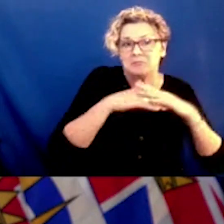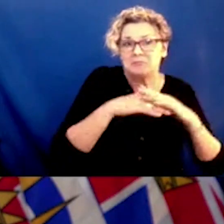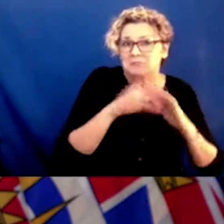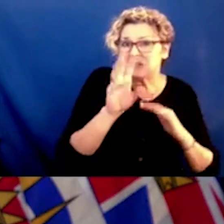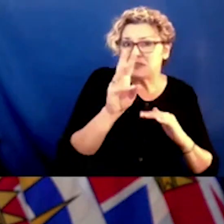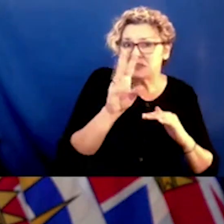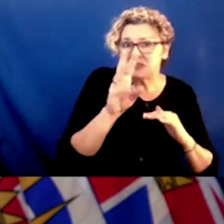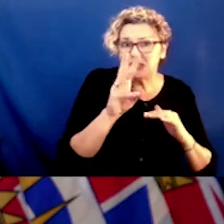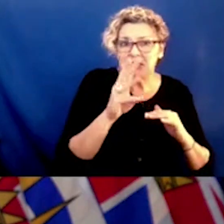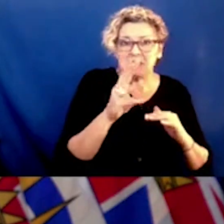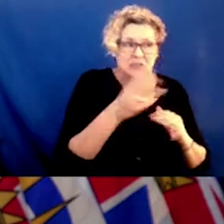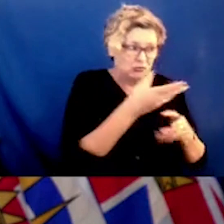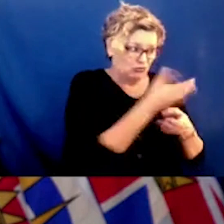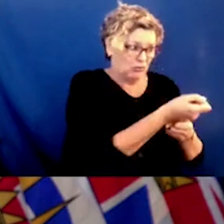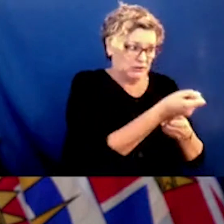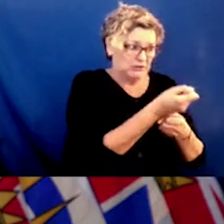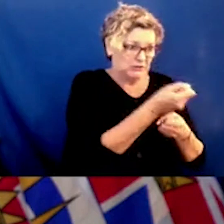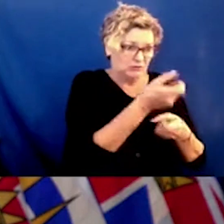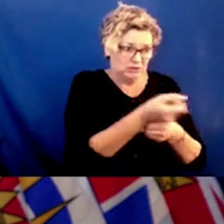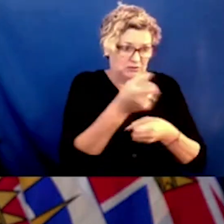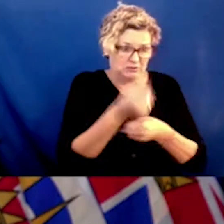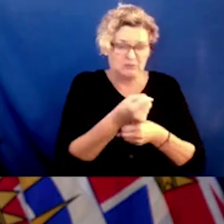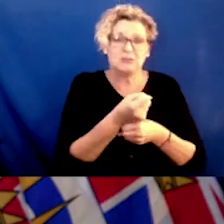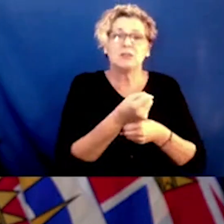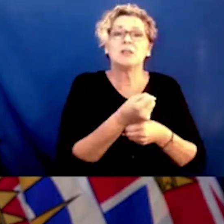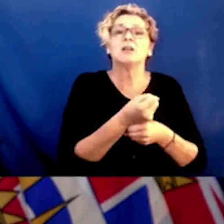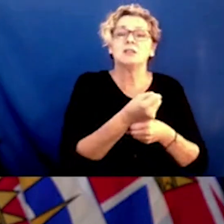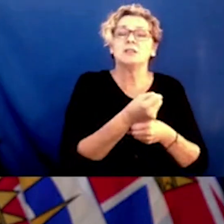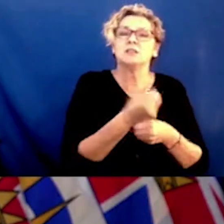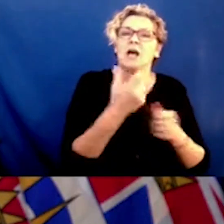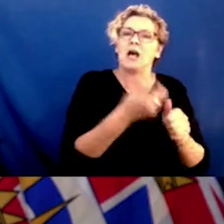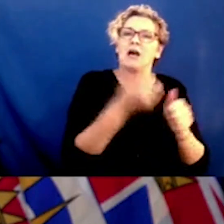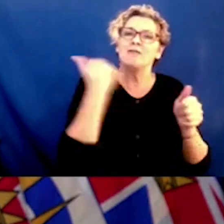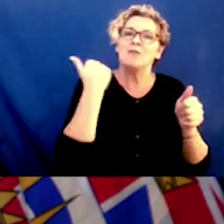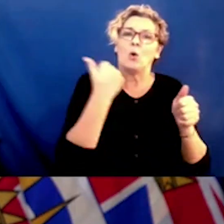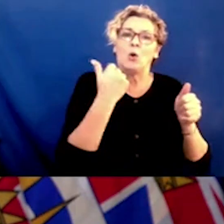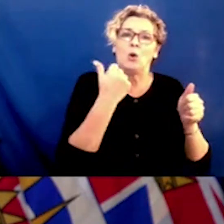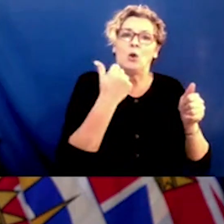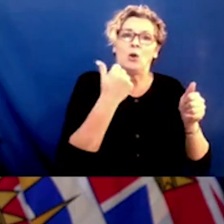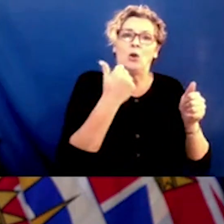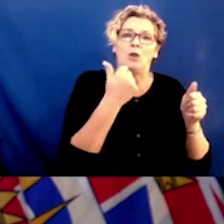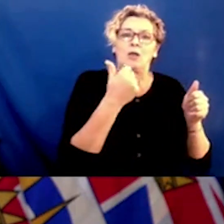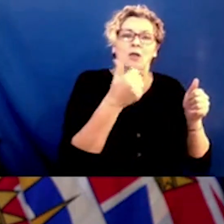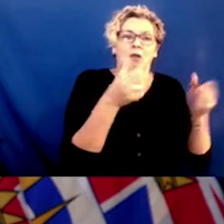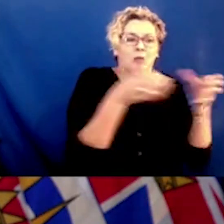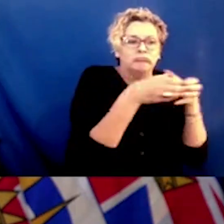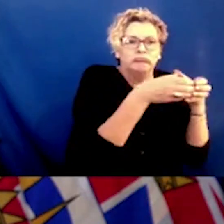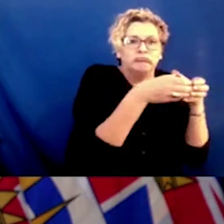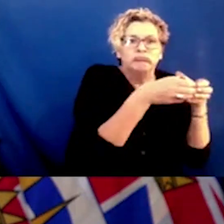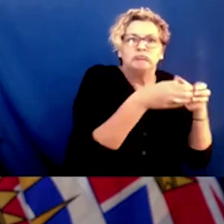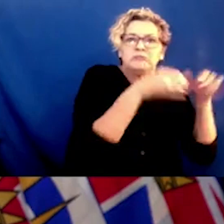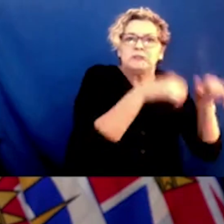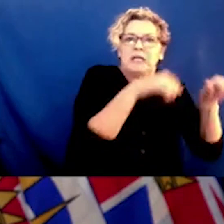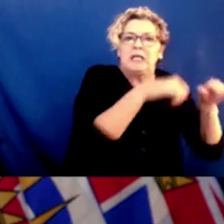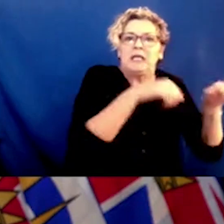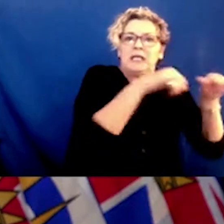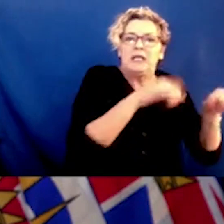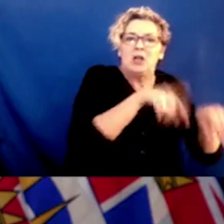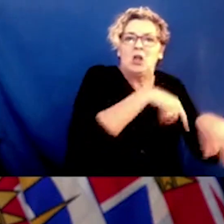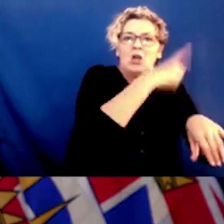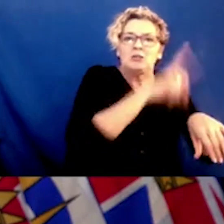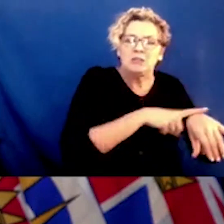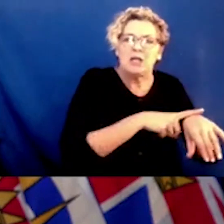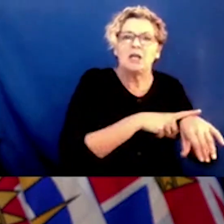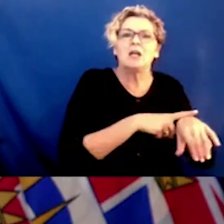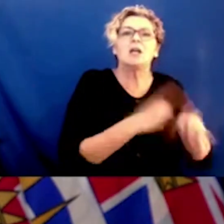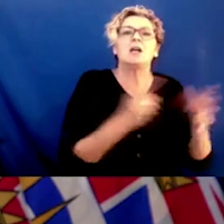and that means virtually for many people. Limit your time together inside prior to or following your meal.